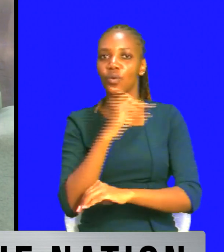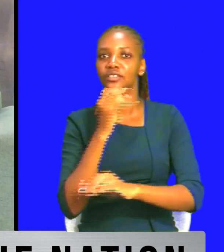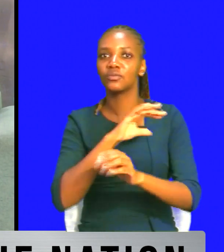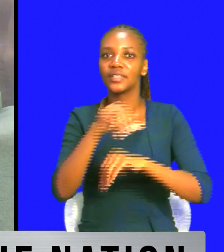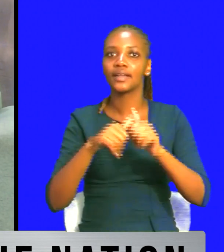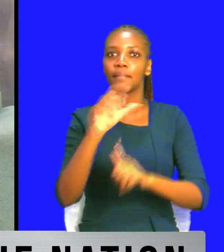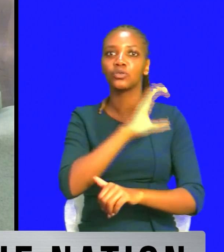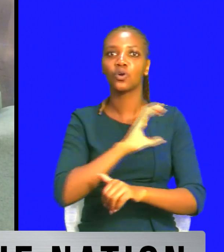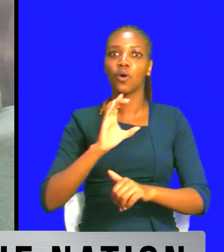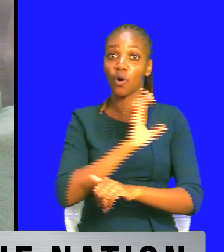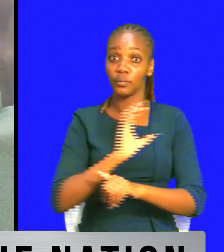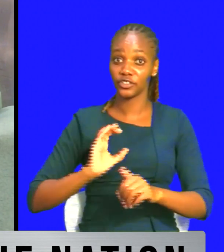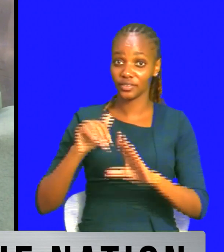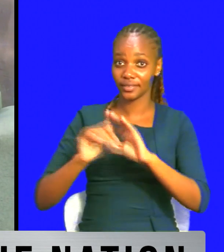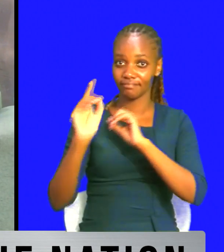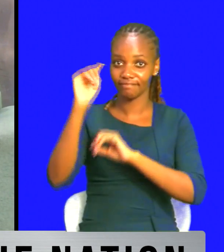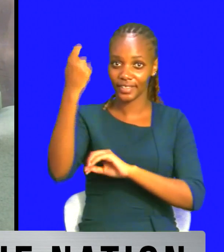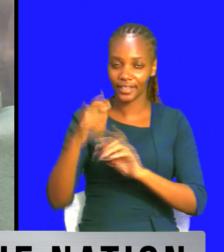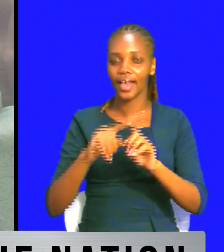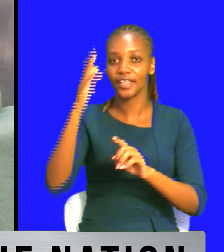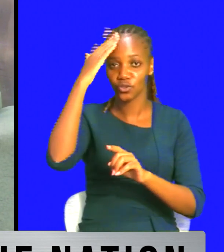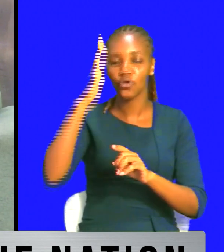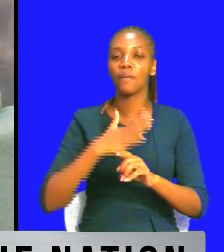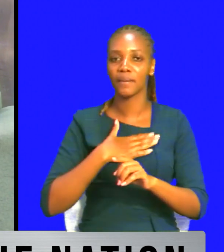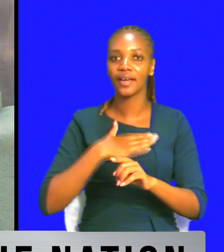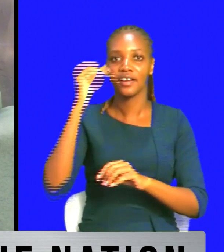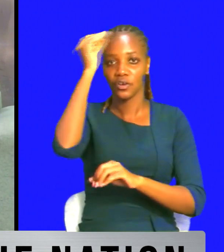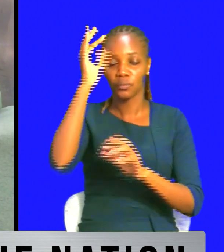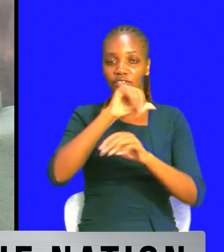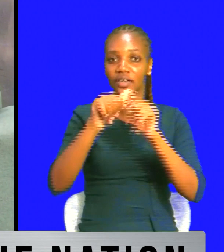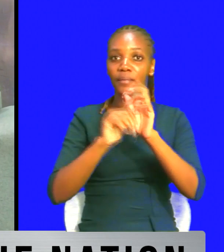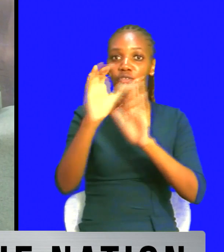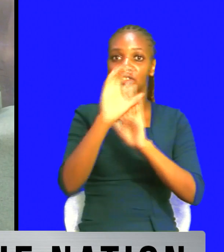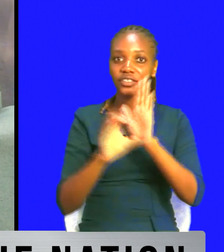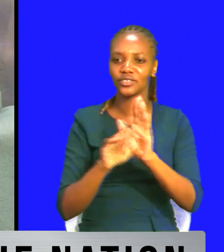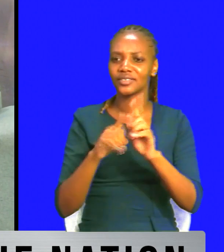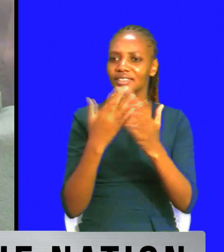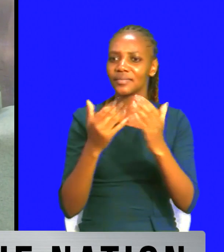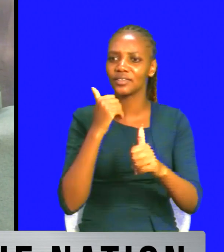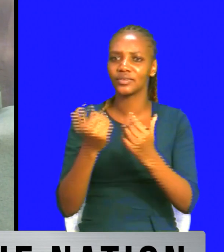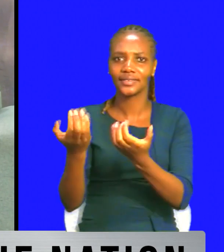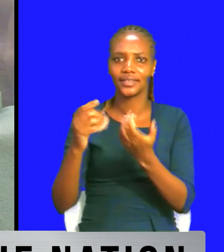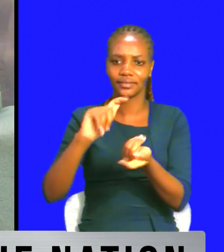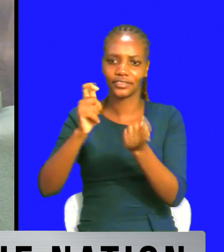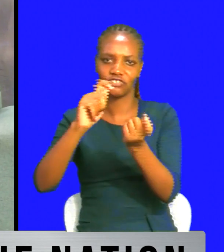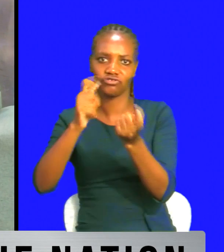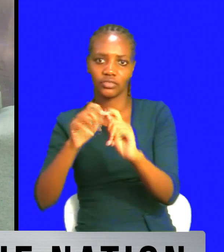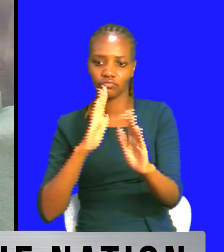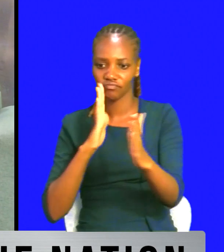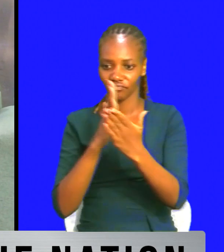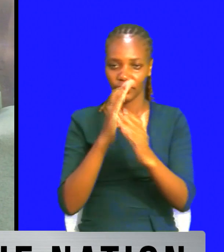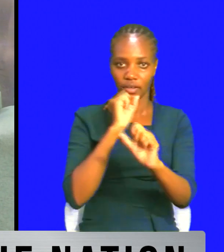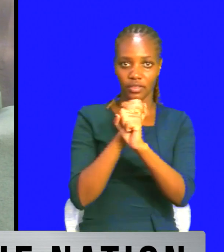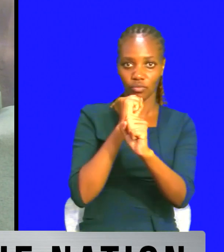commissions in this country, Right. and you know my feeling about the constitution and the fact that there are things that need to be ticked around to make sure that they